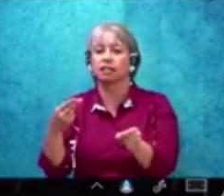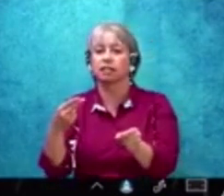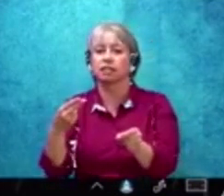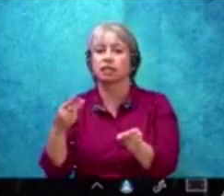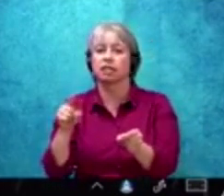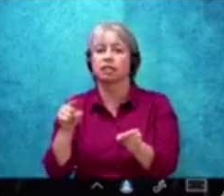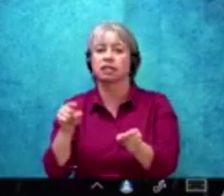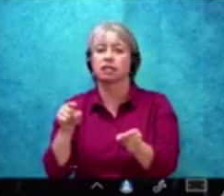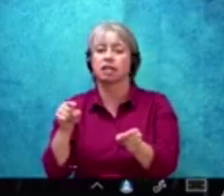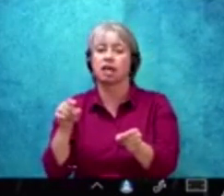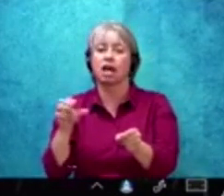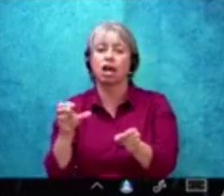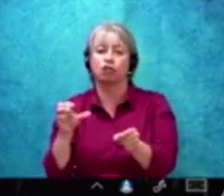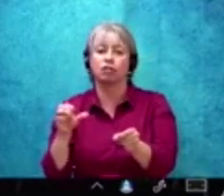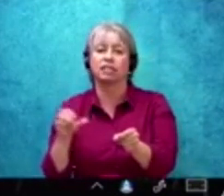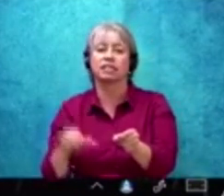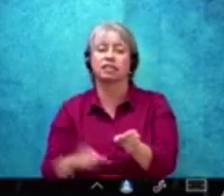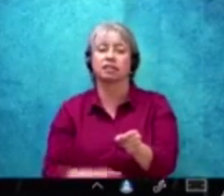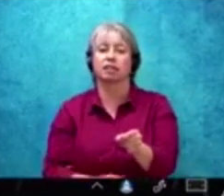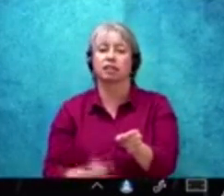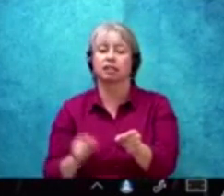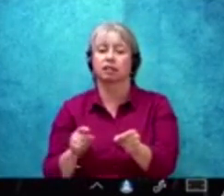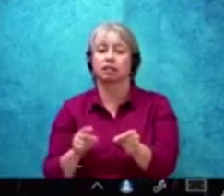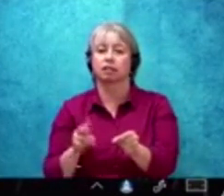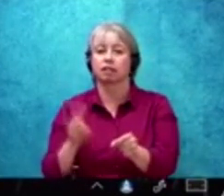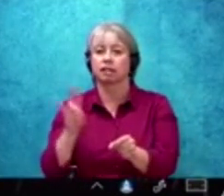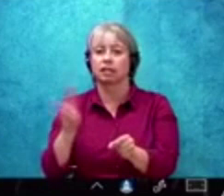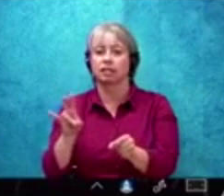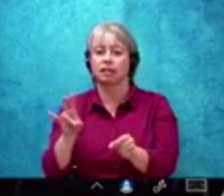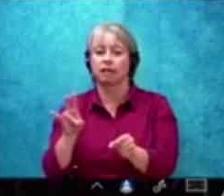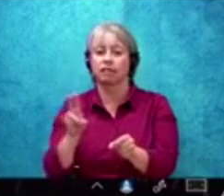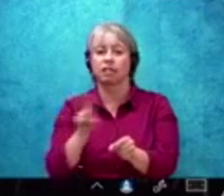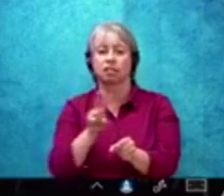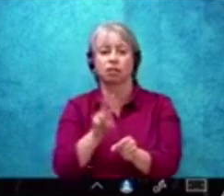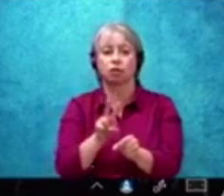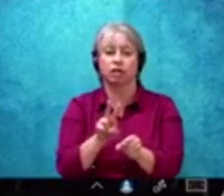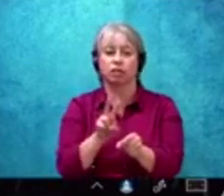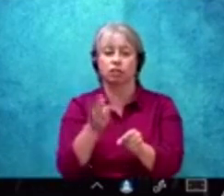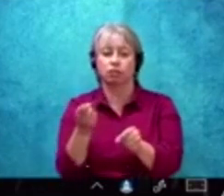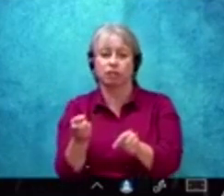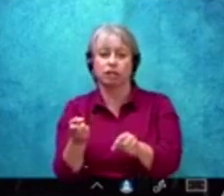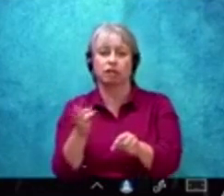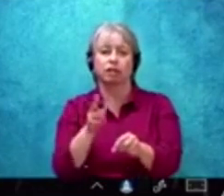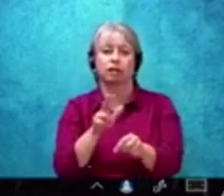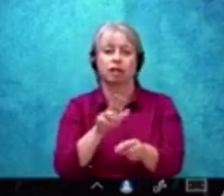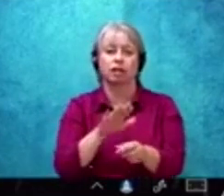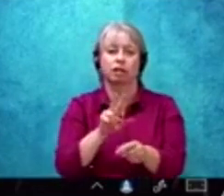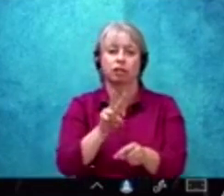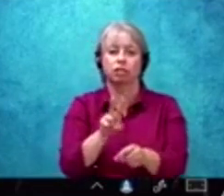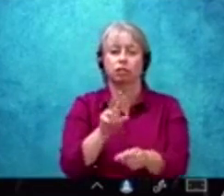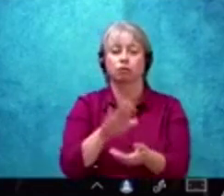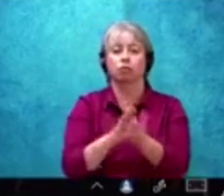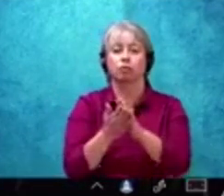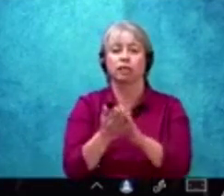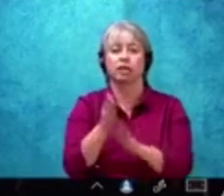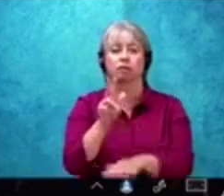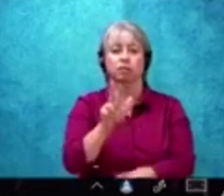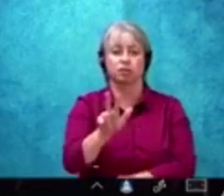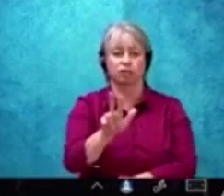7 in the hundredths place, so my 2 is going to round up to a 3. So my answer would